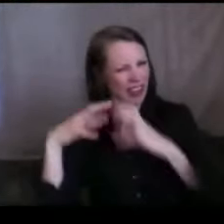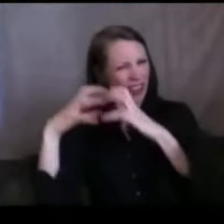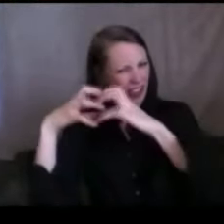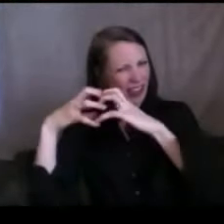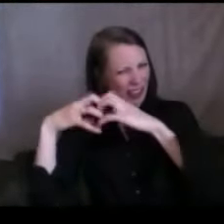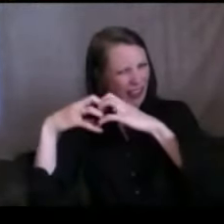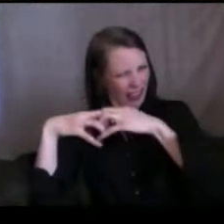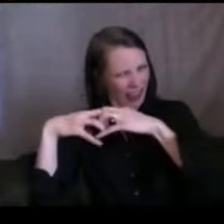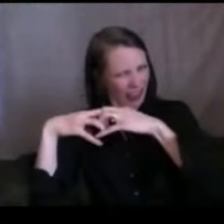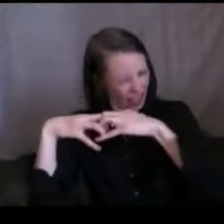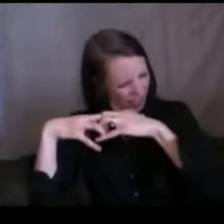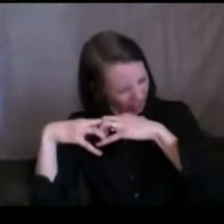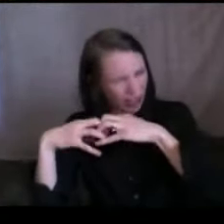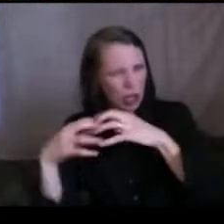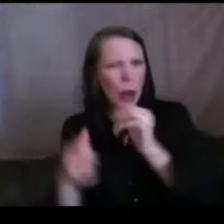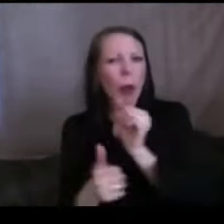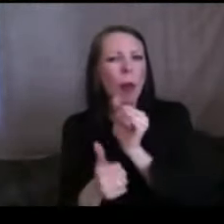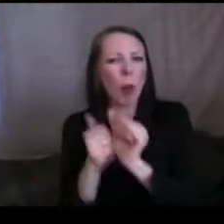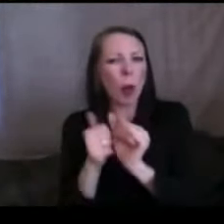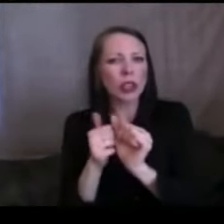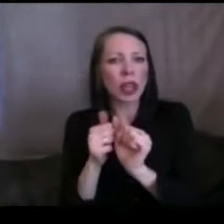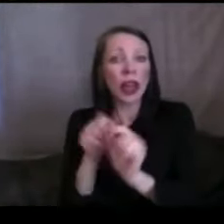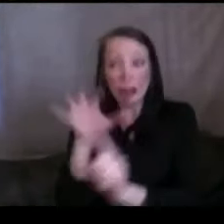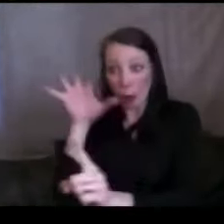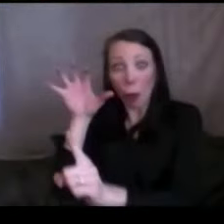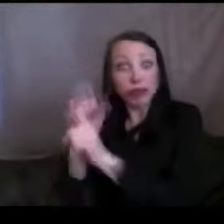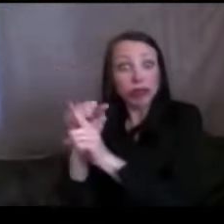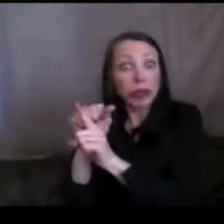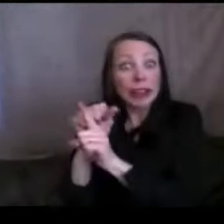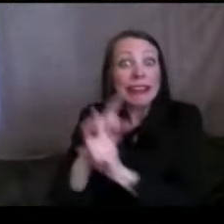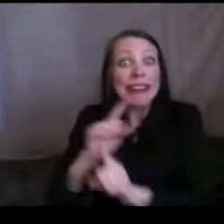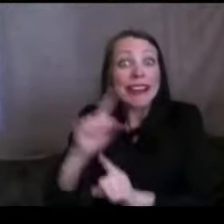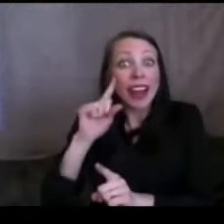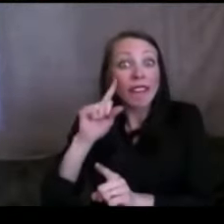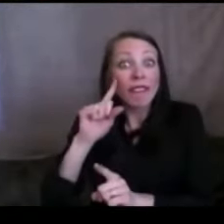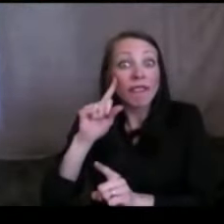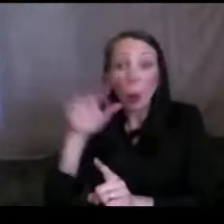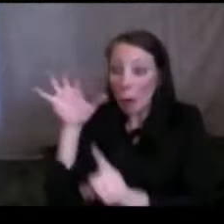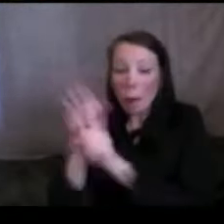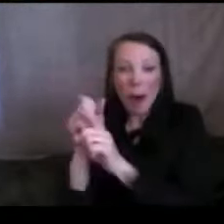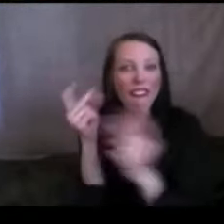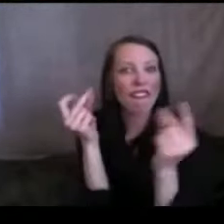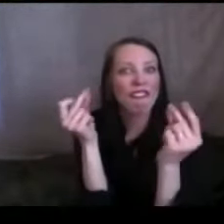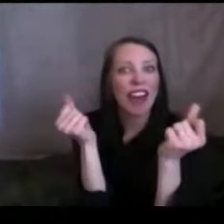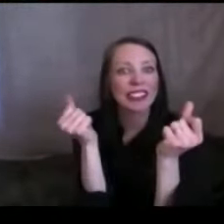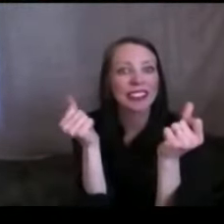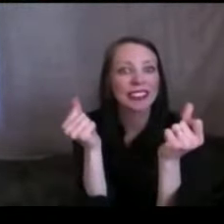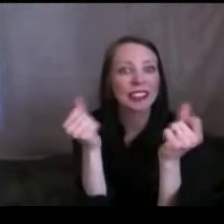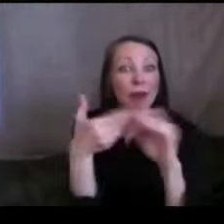most of the time they catch before us because they can feel from the. It seems like they feel